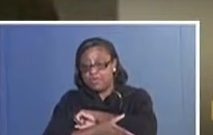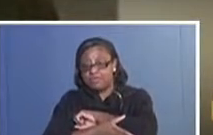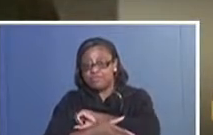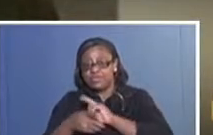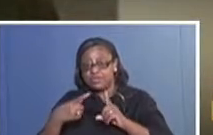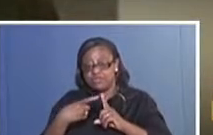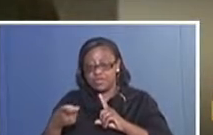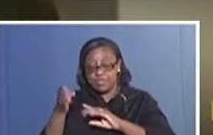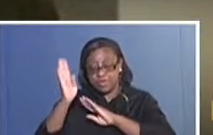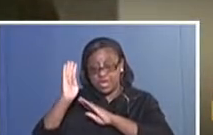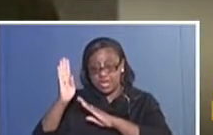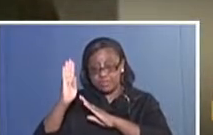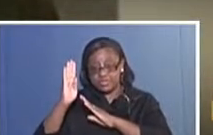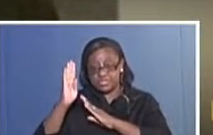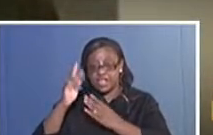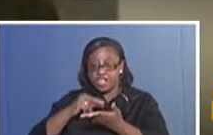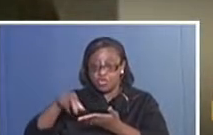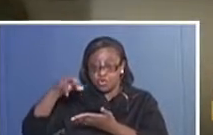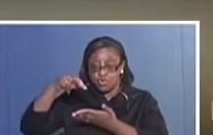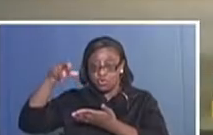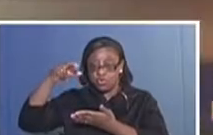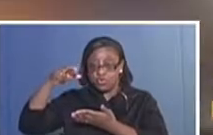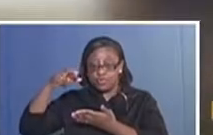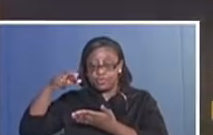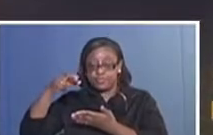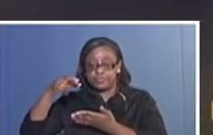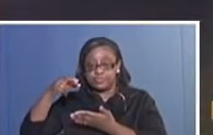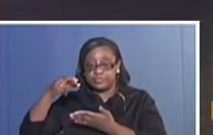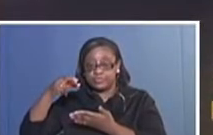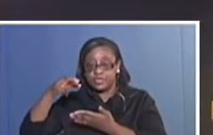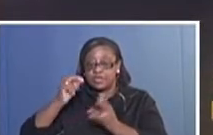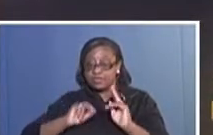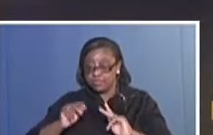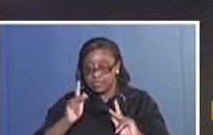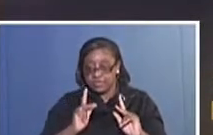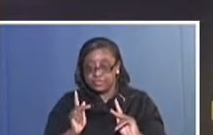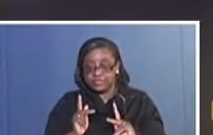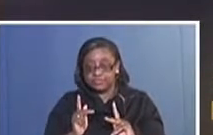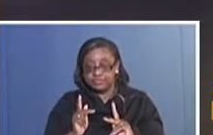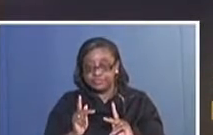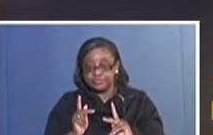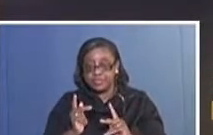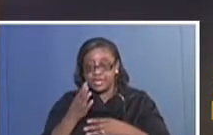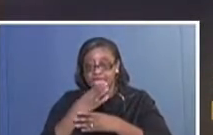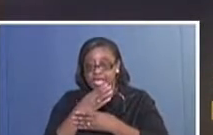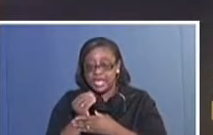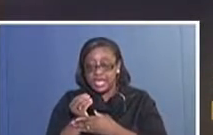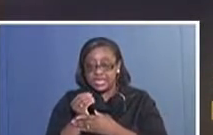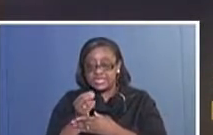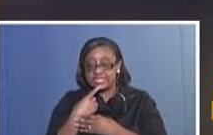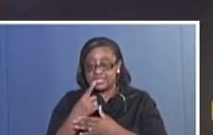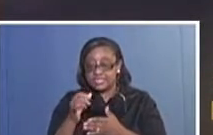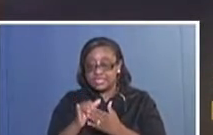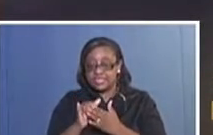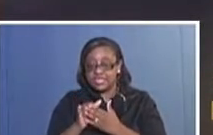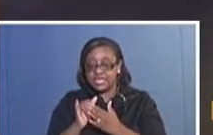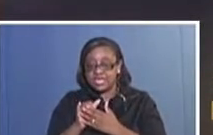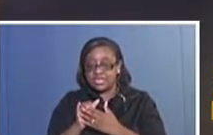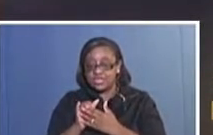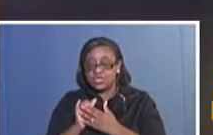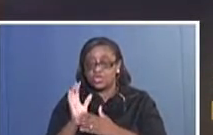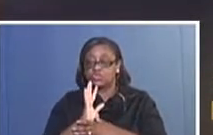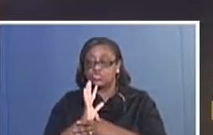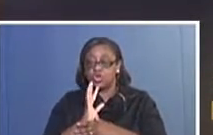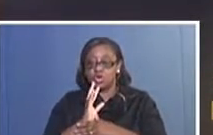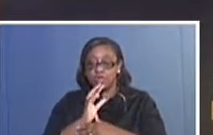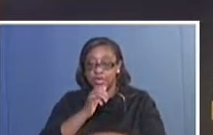Bahamas to one of the newest rising collegiate football prep programs in South Florida. Miami International Academy outgoing seniors Mazio Randall and